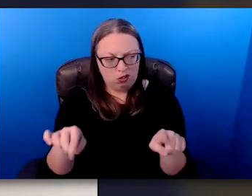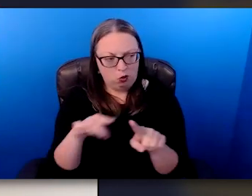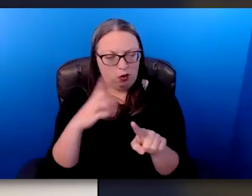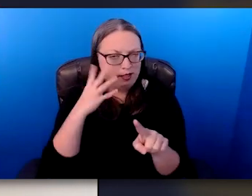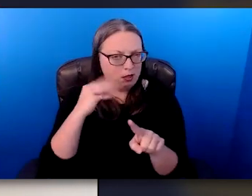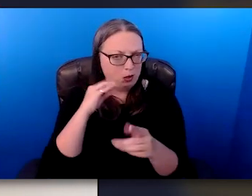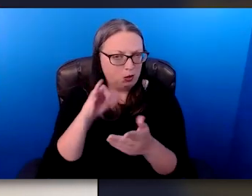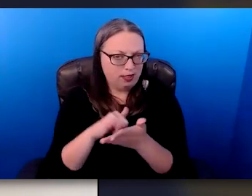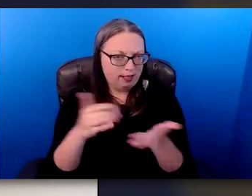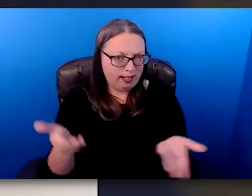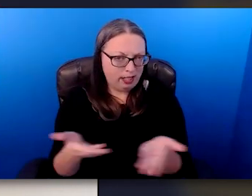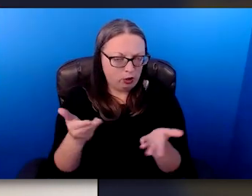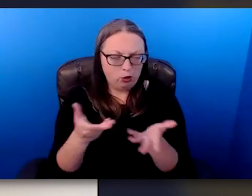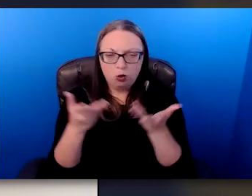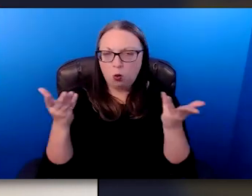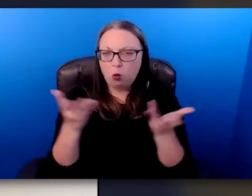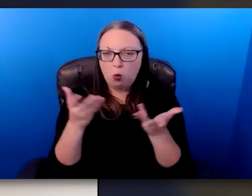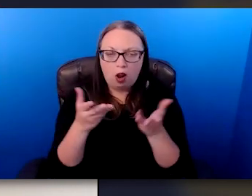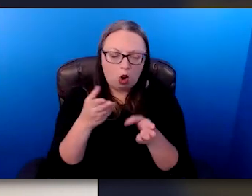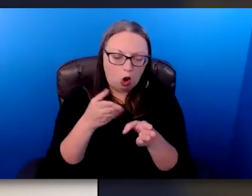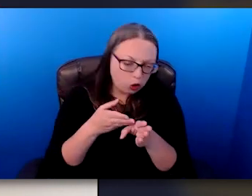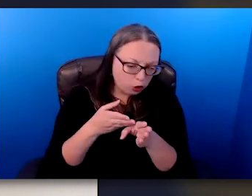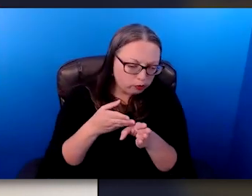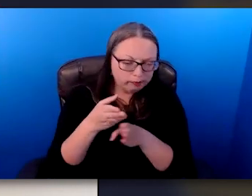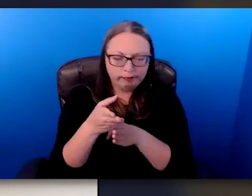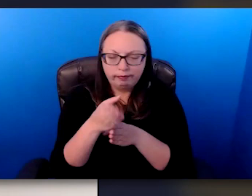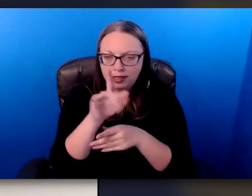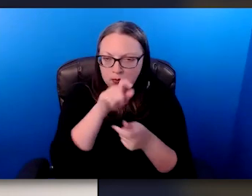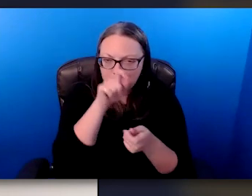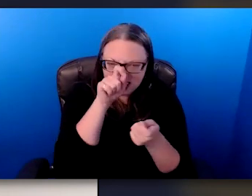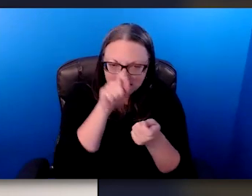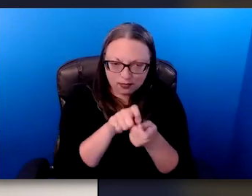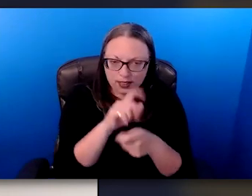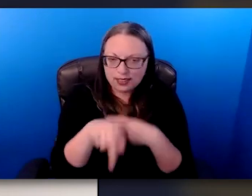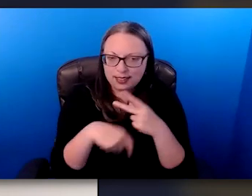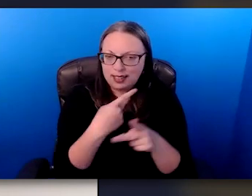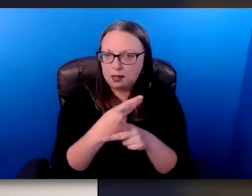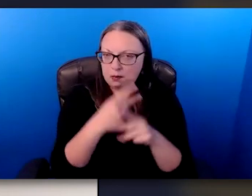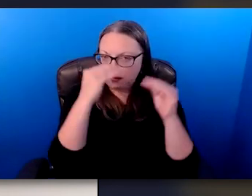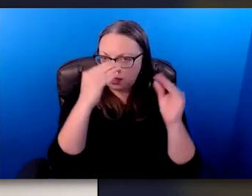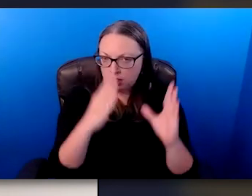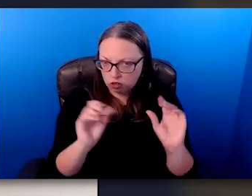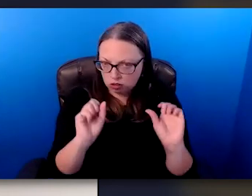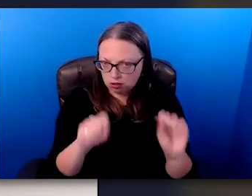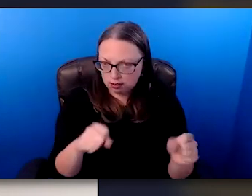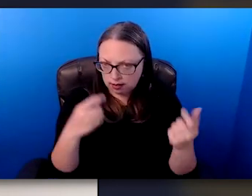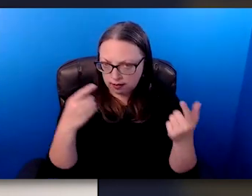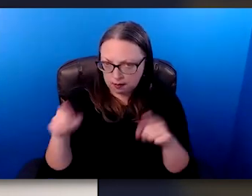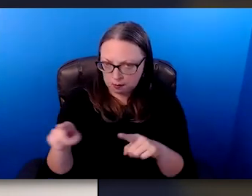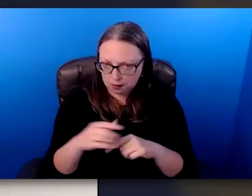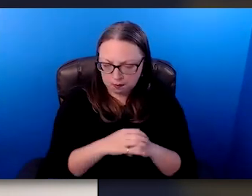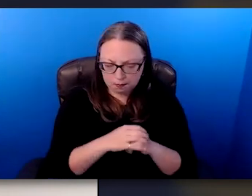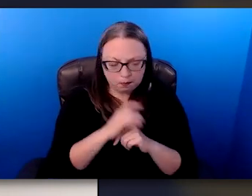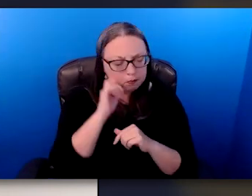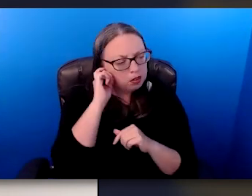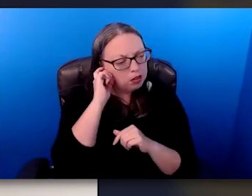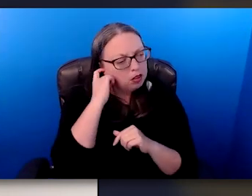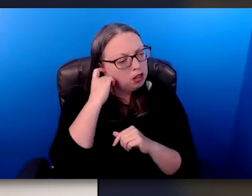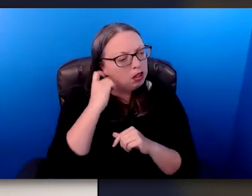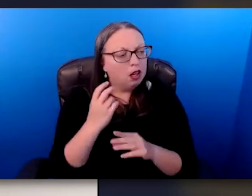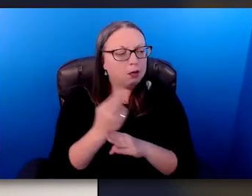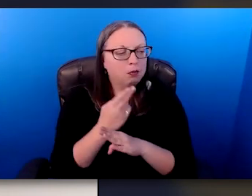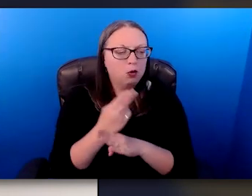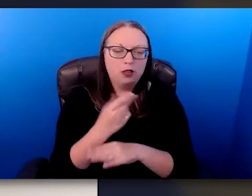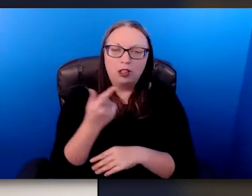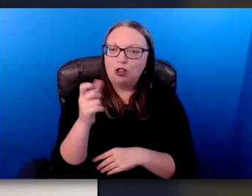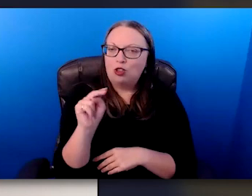how, what are the discipline specific kinds of teaching that can happen? And so, you know, using Gen AI to